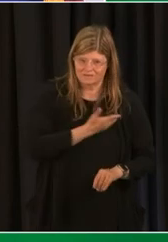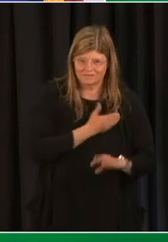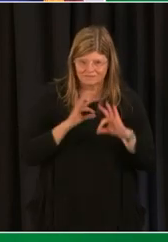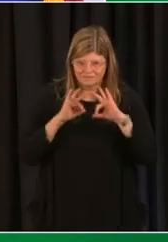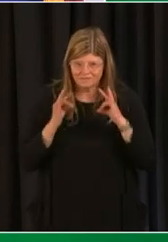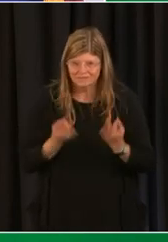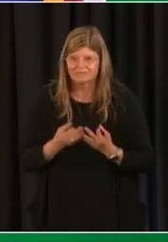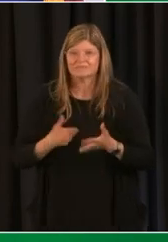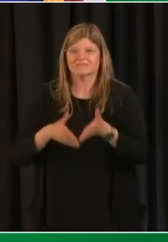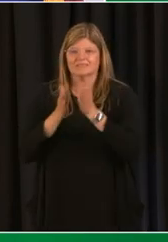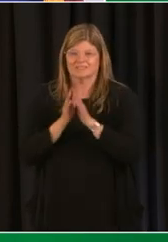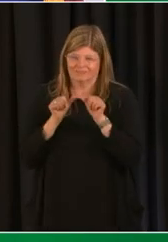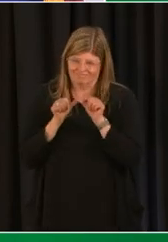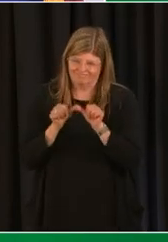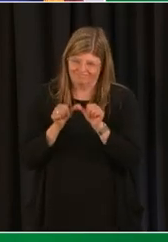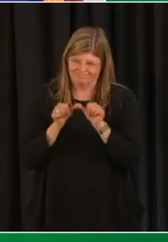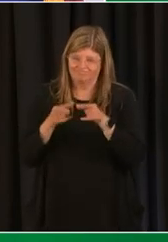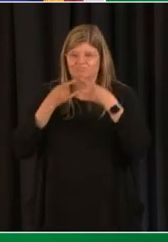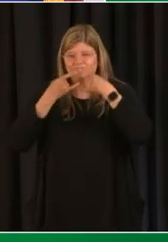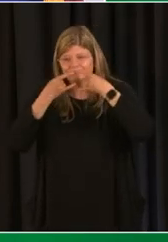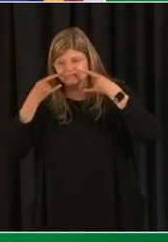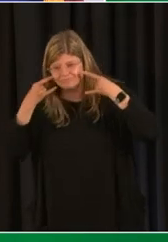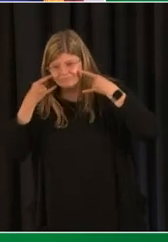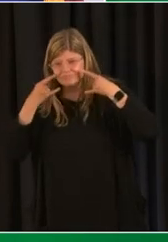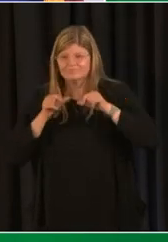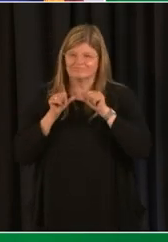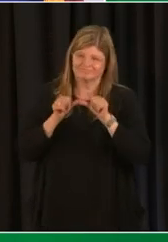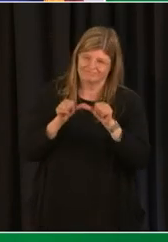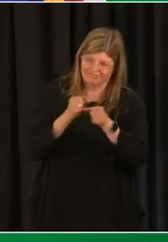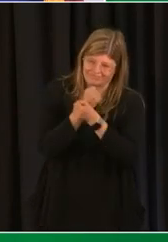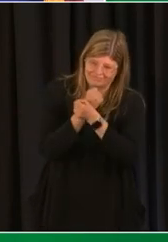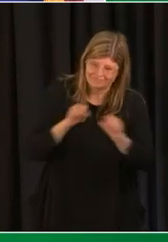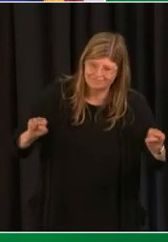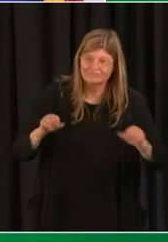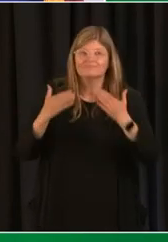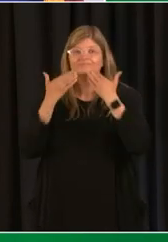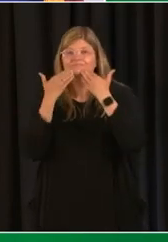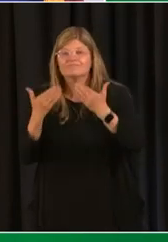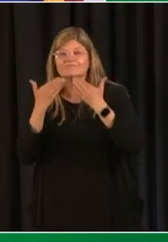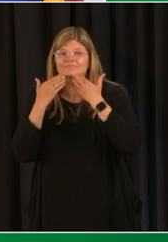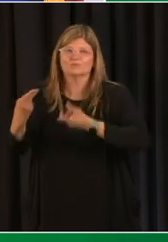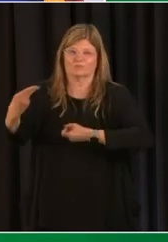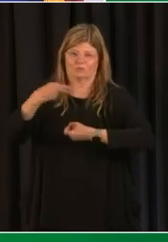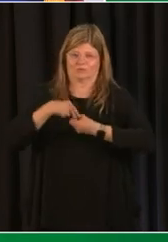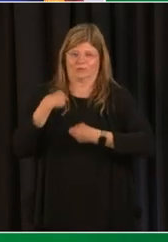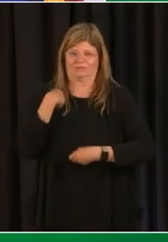We ask that you continue to mask up and stay safe. Thanks for joining us today.